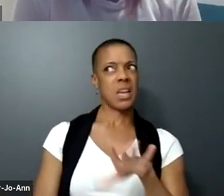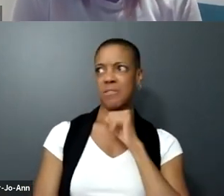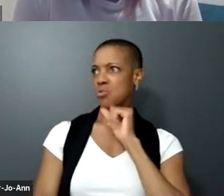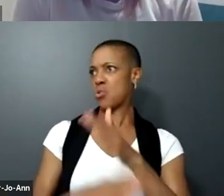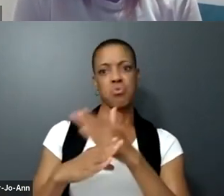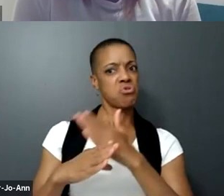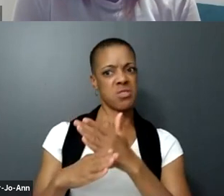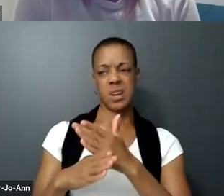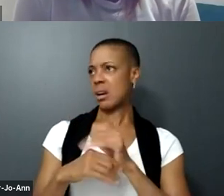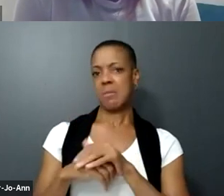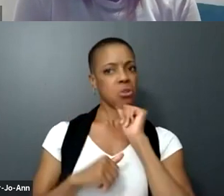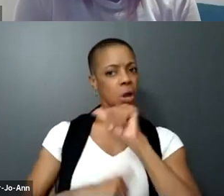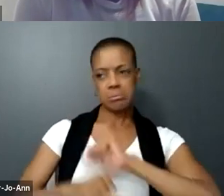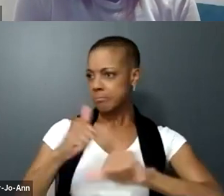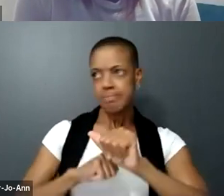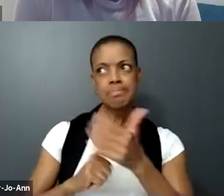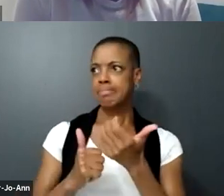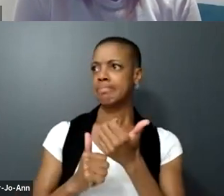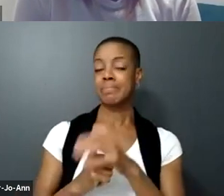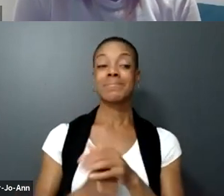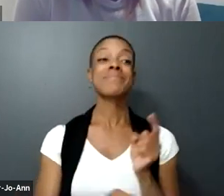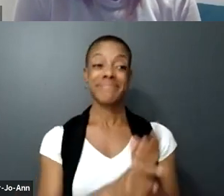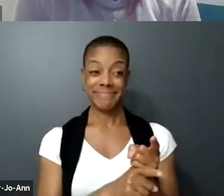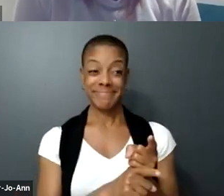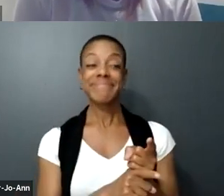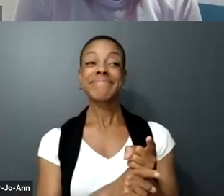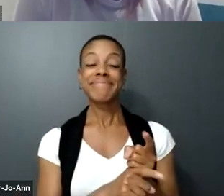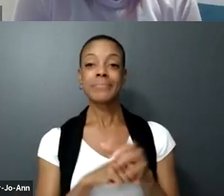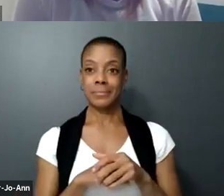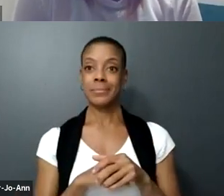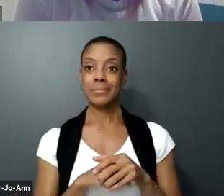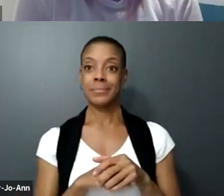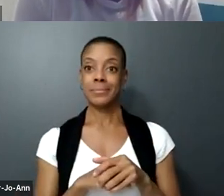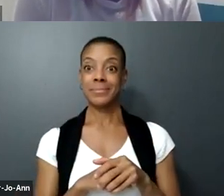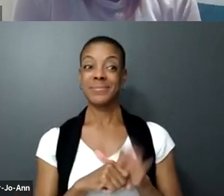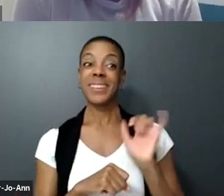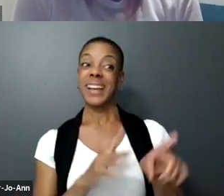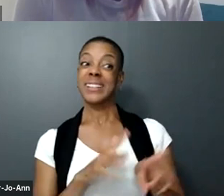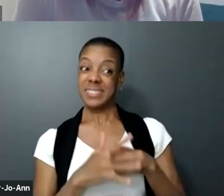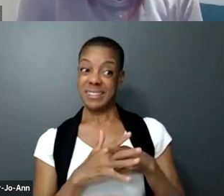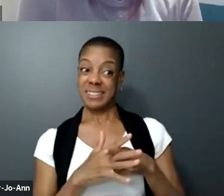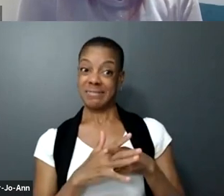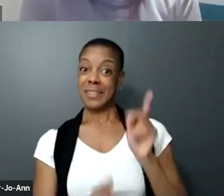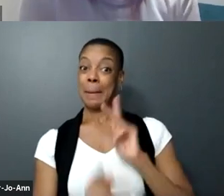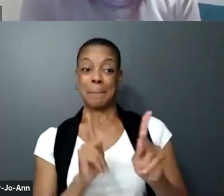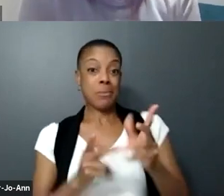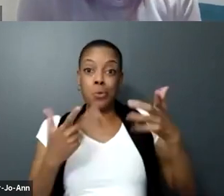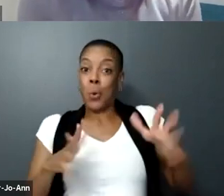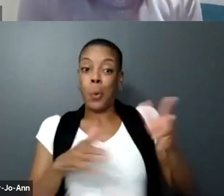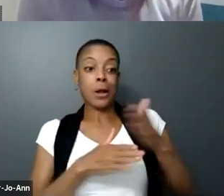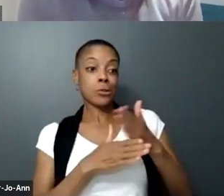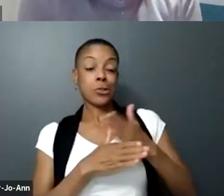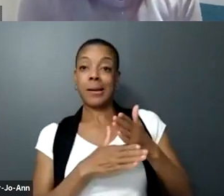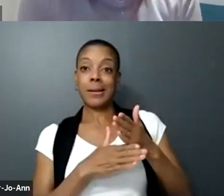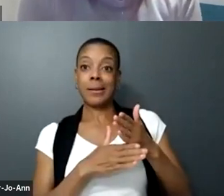People don't get along when you don't share. I said, right. And so, you know, that's kind of where it started. People didn't want to share. And then people